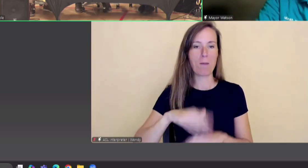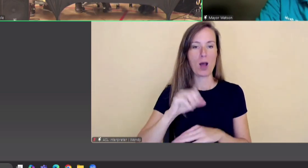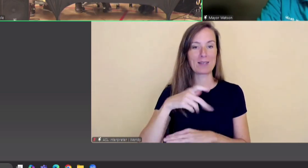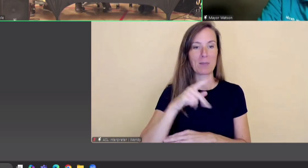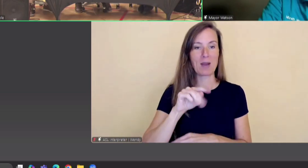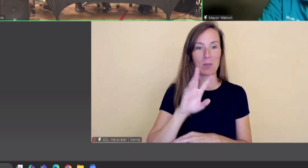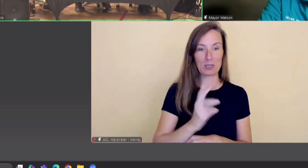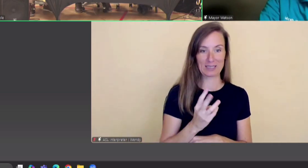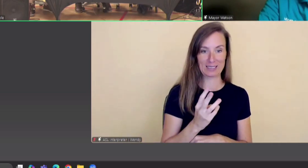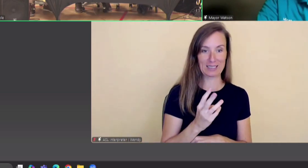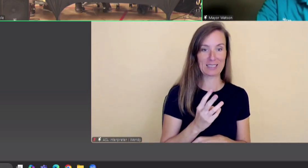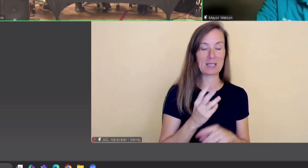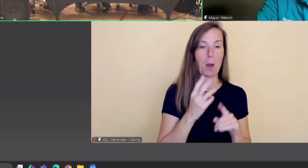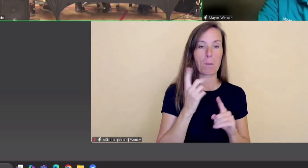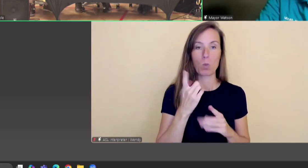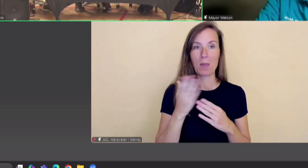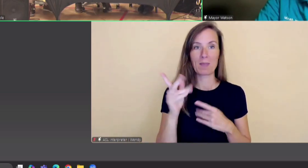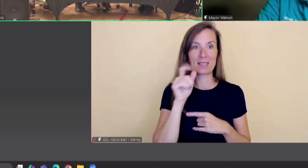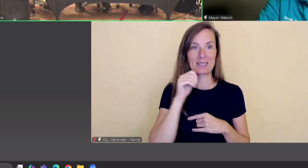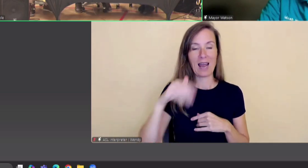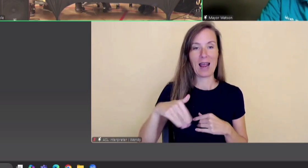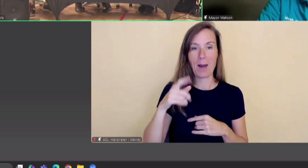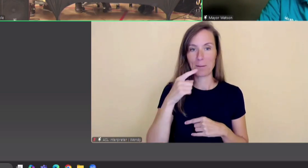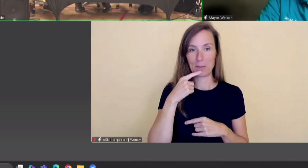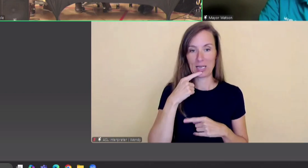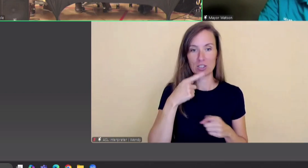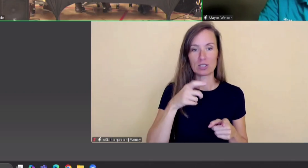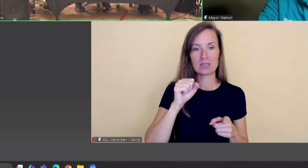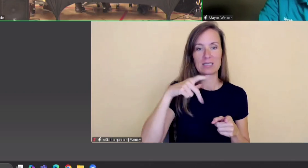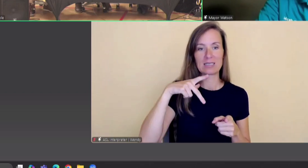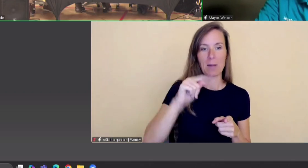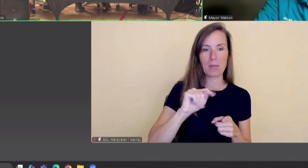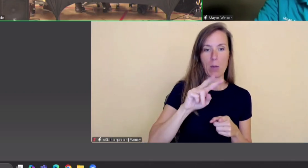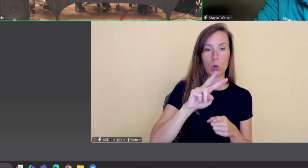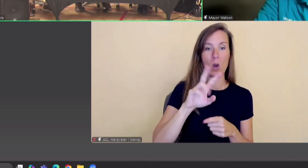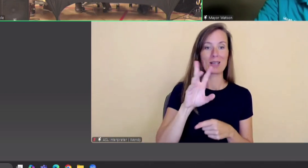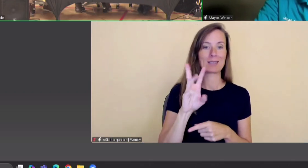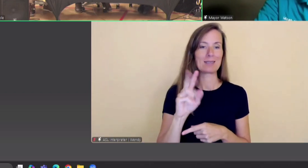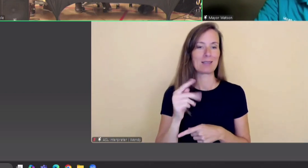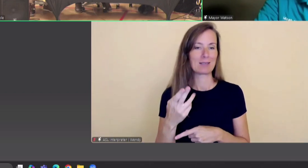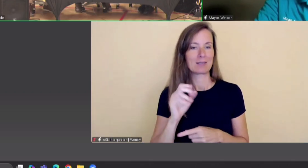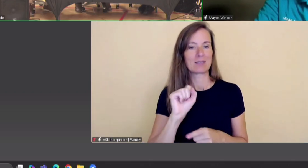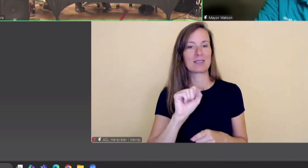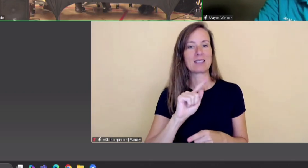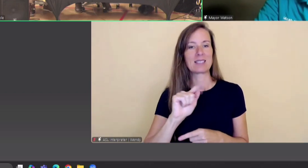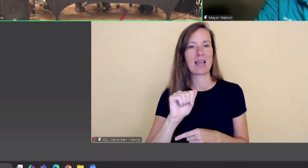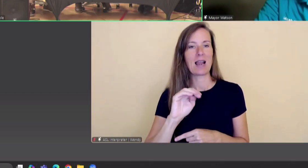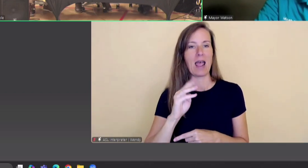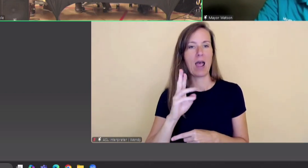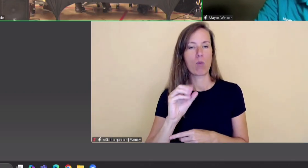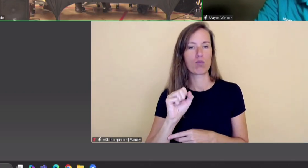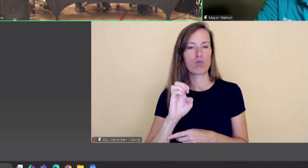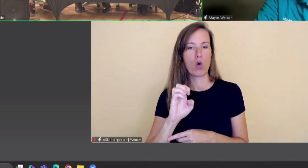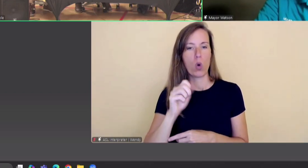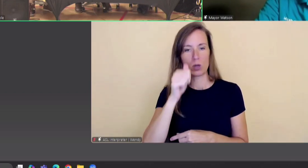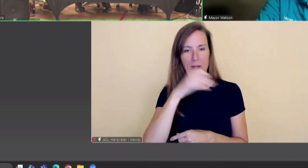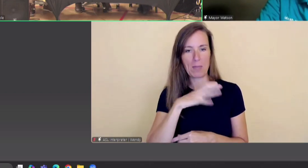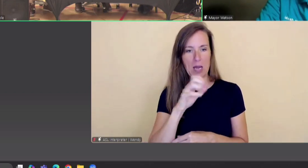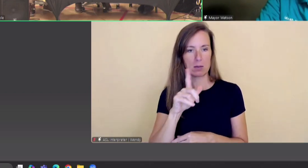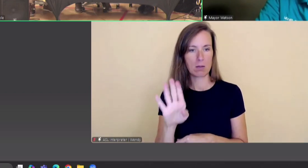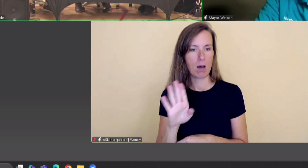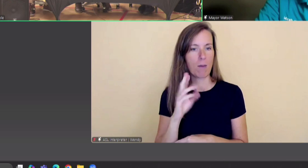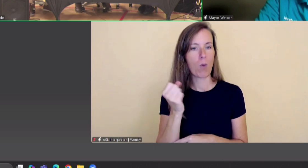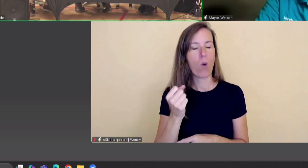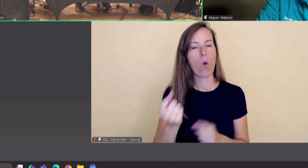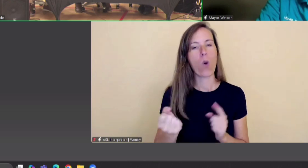September the 26th, the St. Ambrose Men's Club will hold their annual golf tournament. If you'd like to get out on the golf course on a